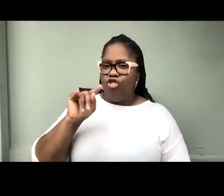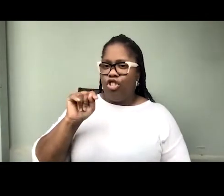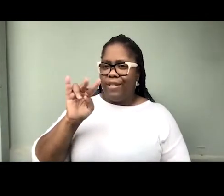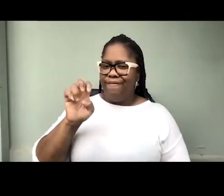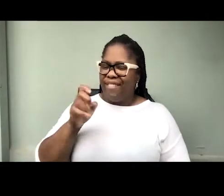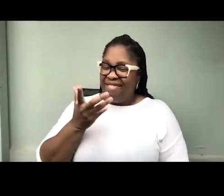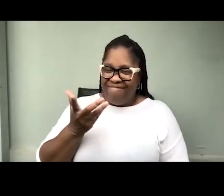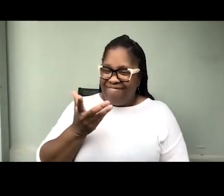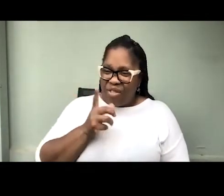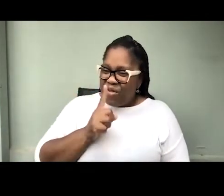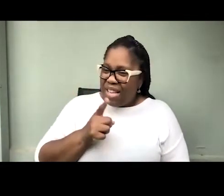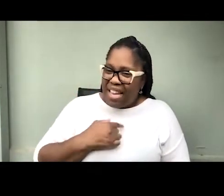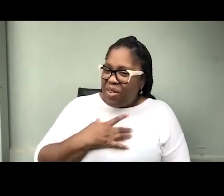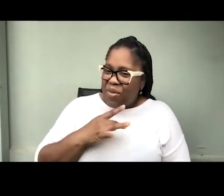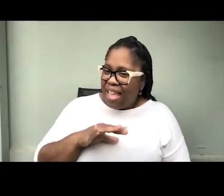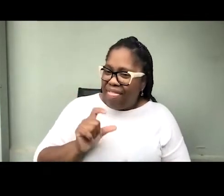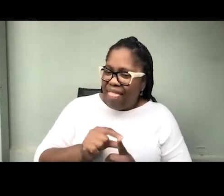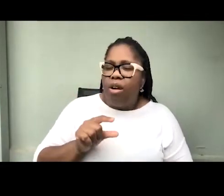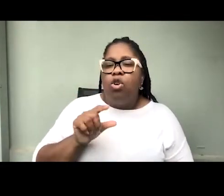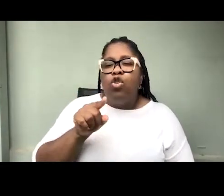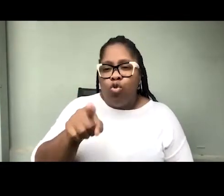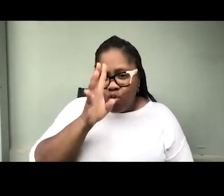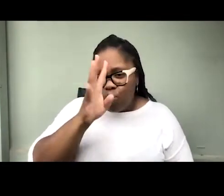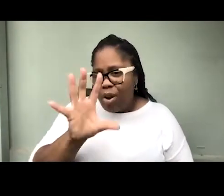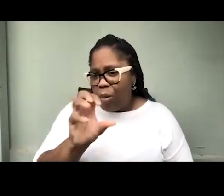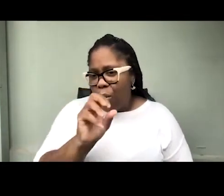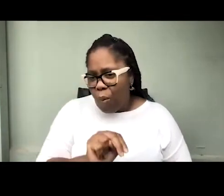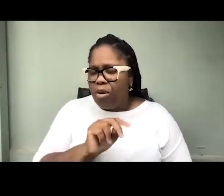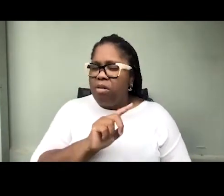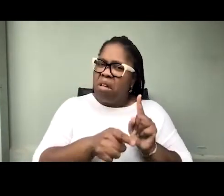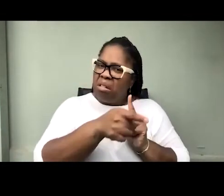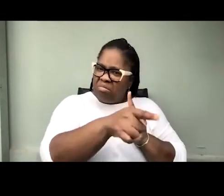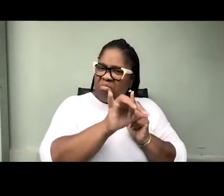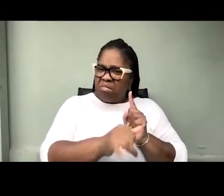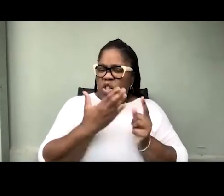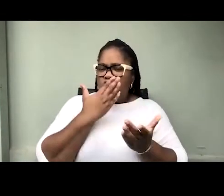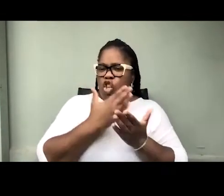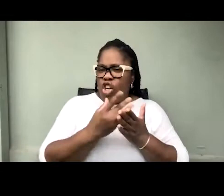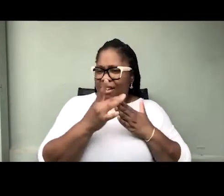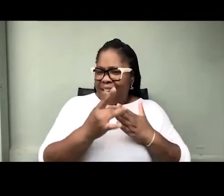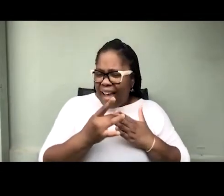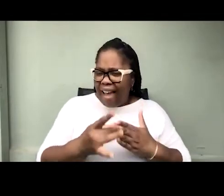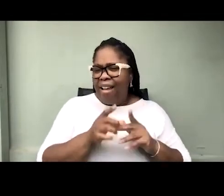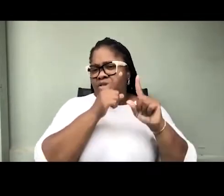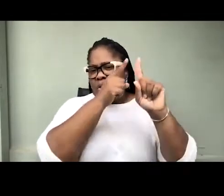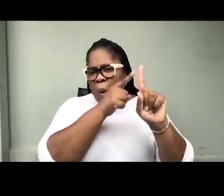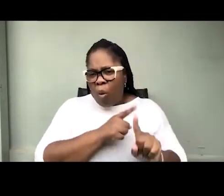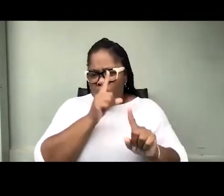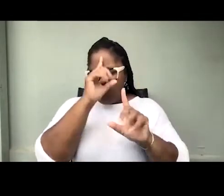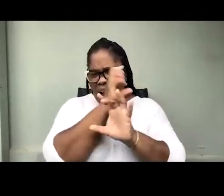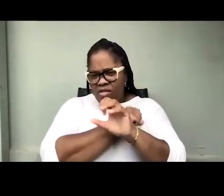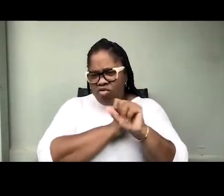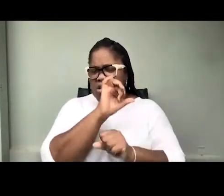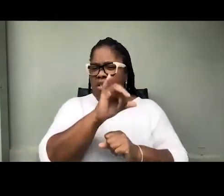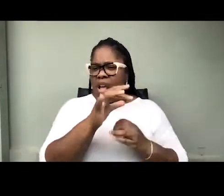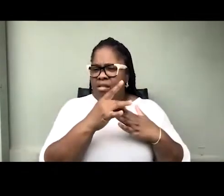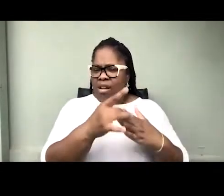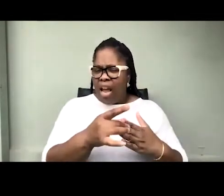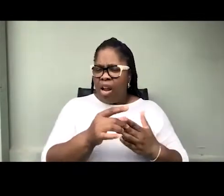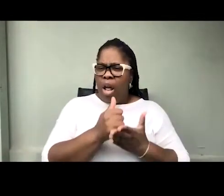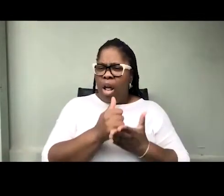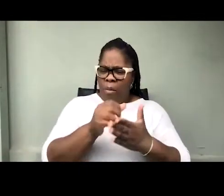initiatives. But use the MPA as a guide, the goals and the strategies as a guide for how you might want to narrow the